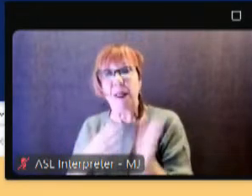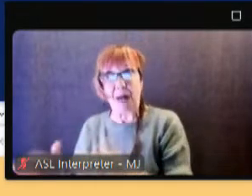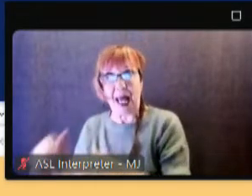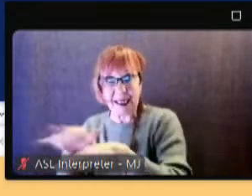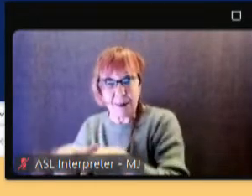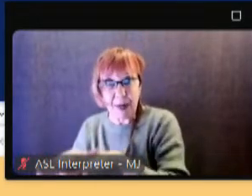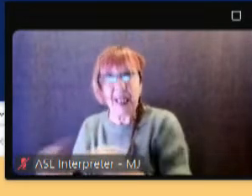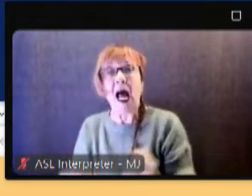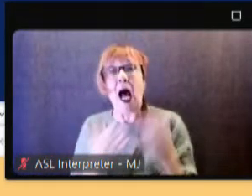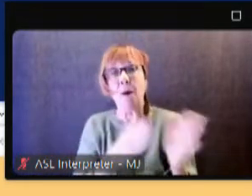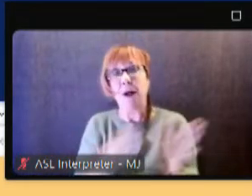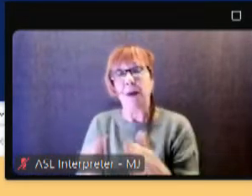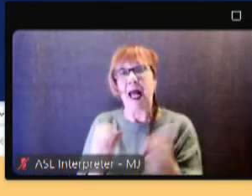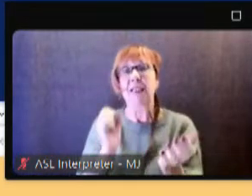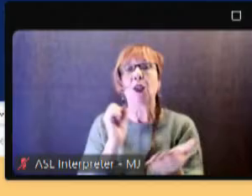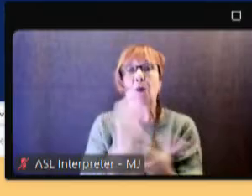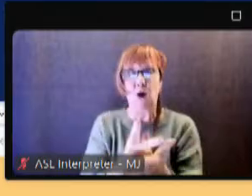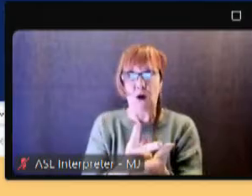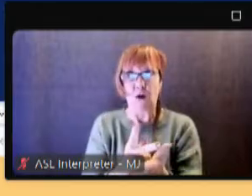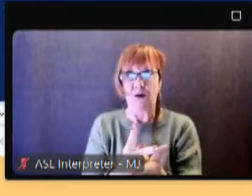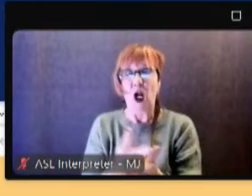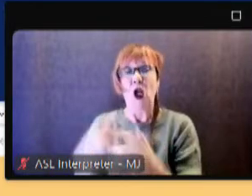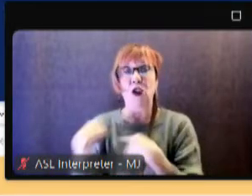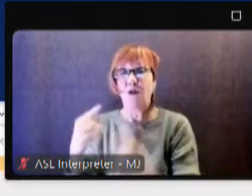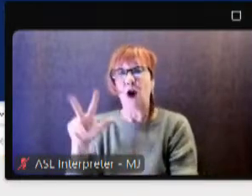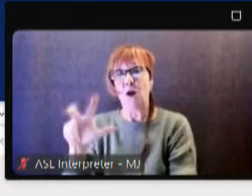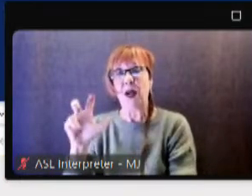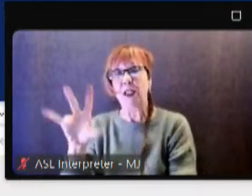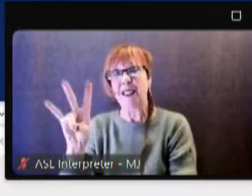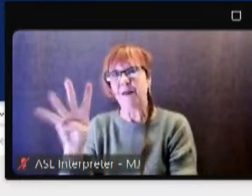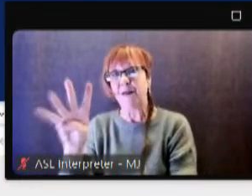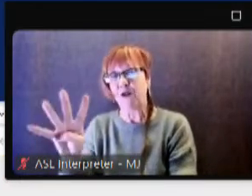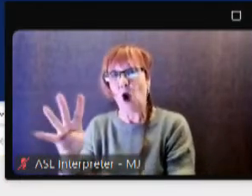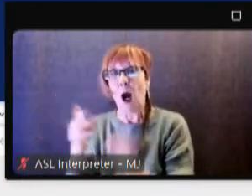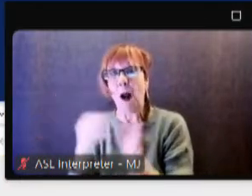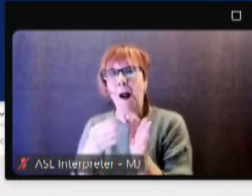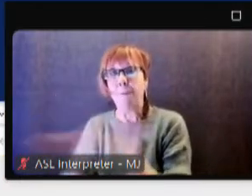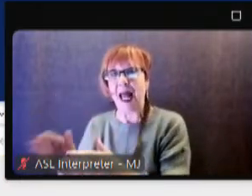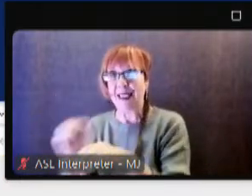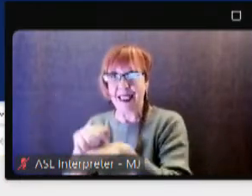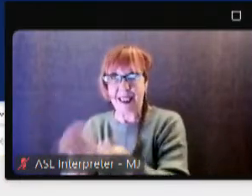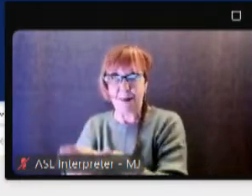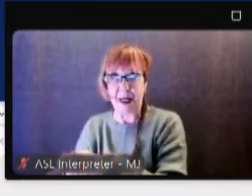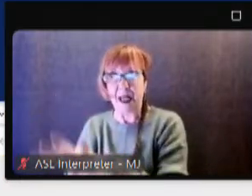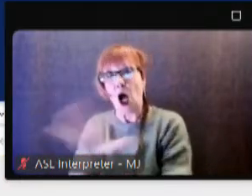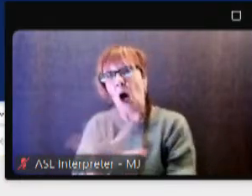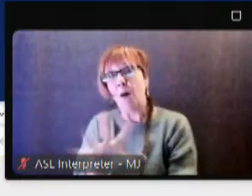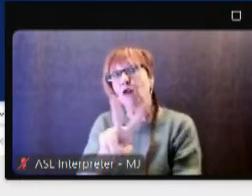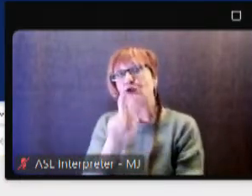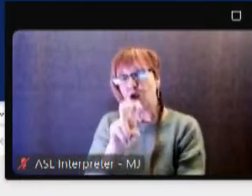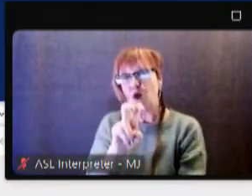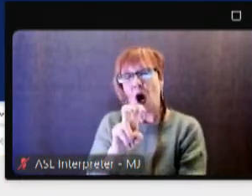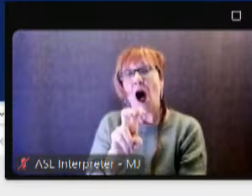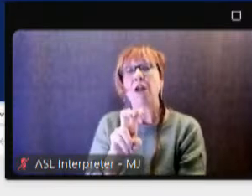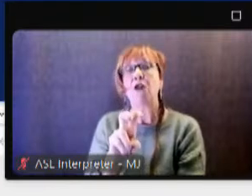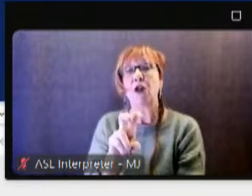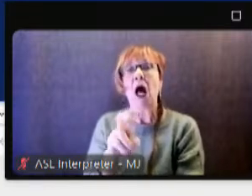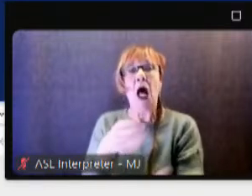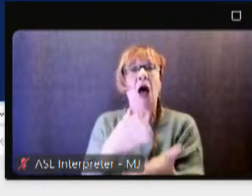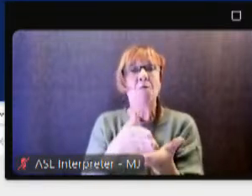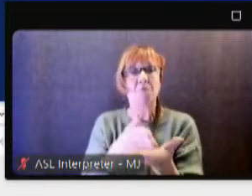there are 374 plans that have been submitted, of which almost 200 have been cleared to submit building